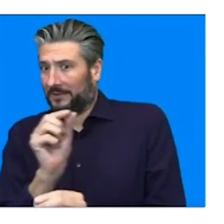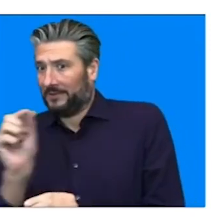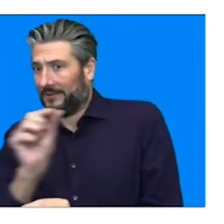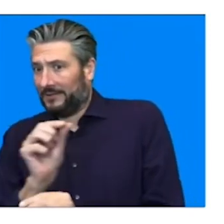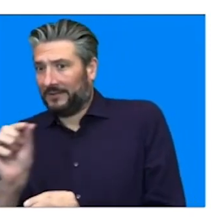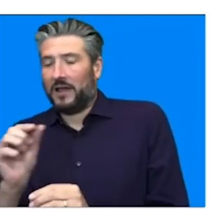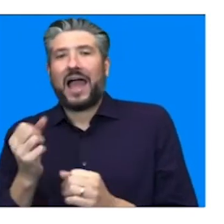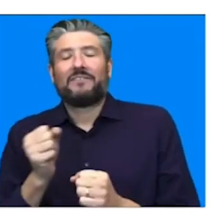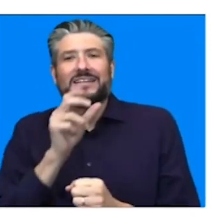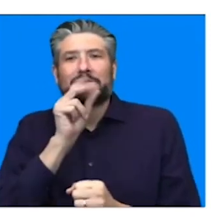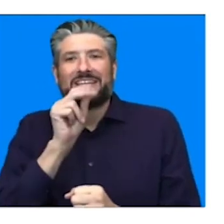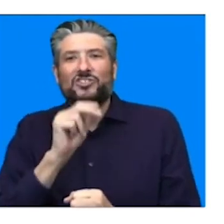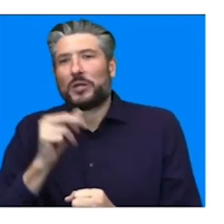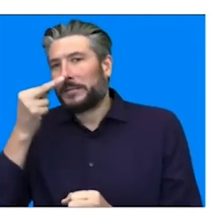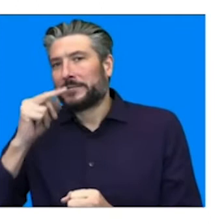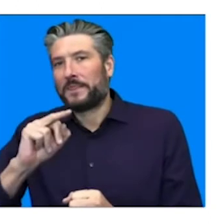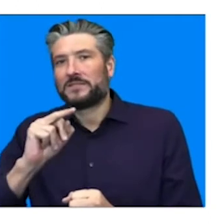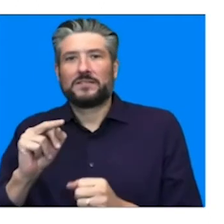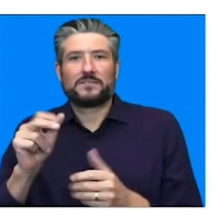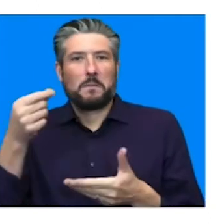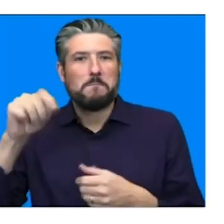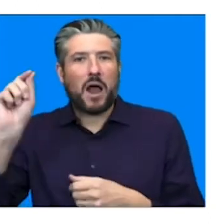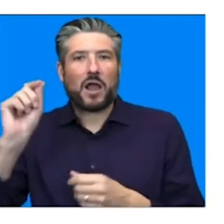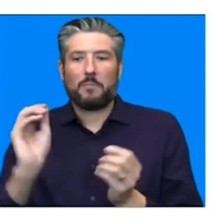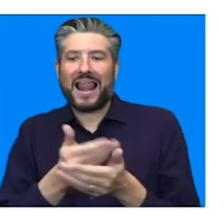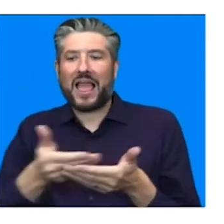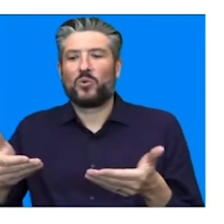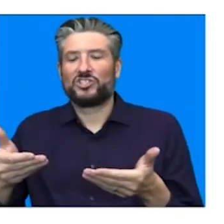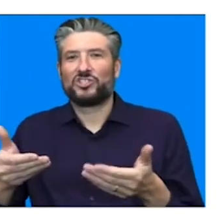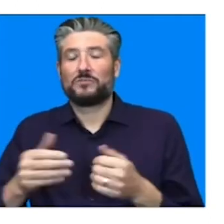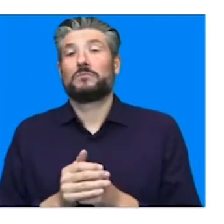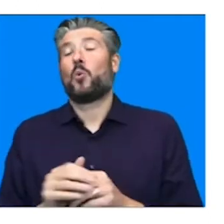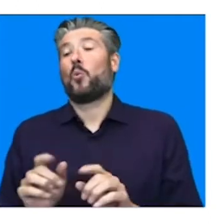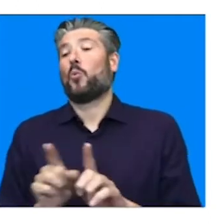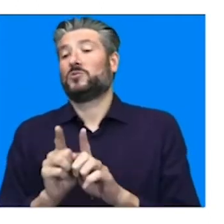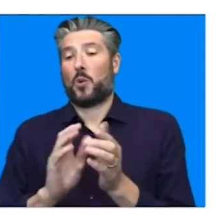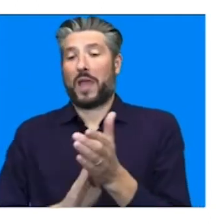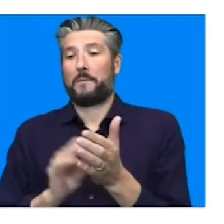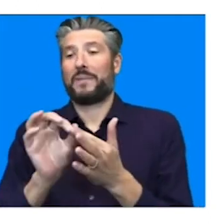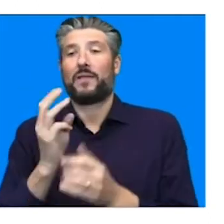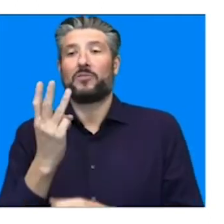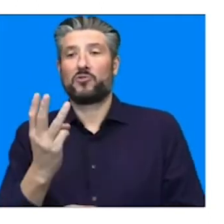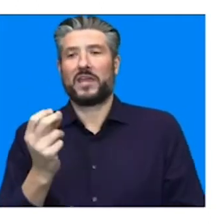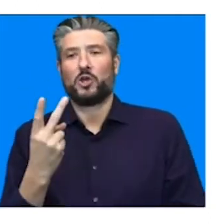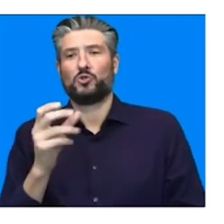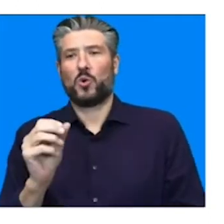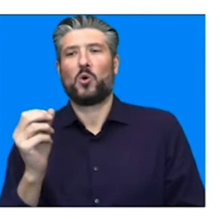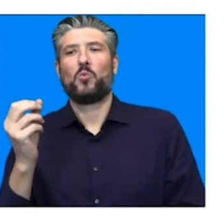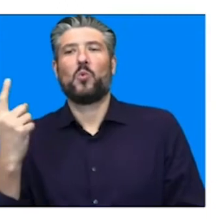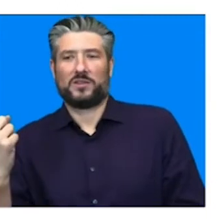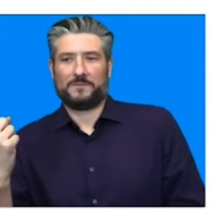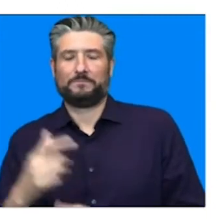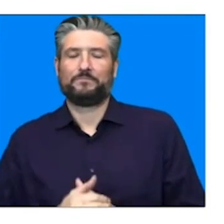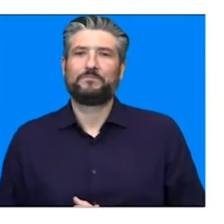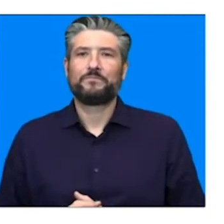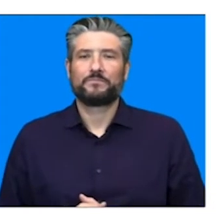Language, 2010, and MP3 2001. Now, coming on to what's happening at the moment